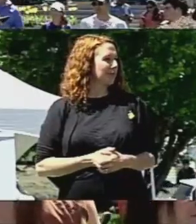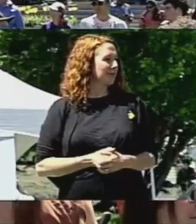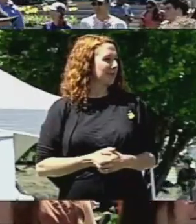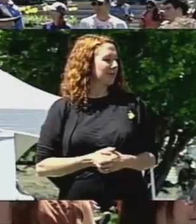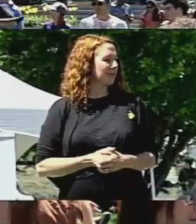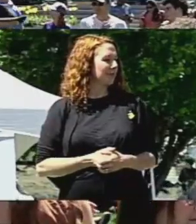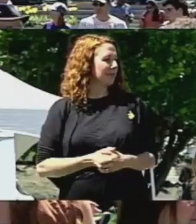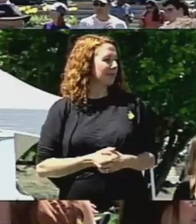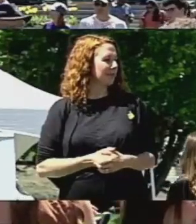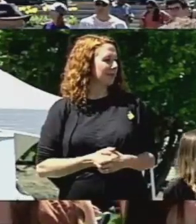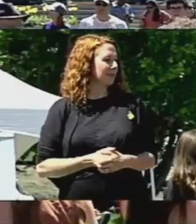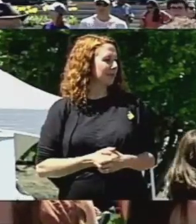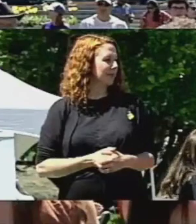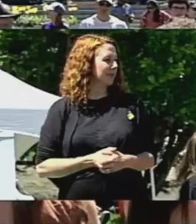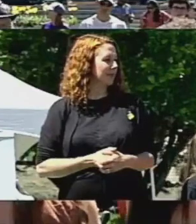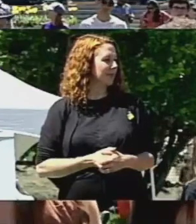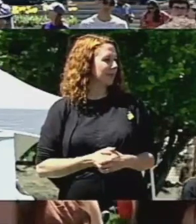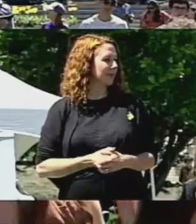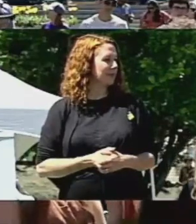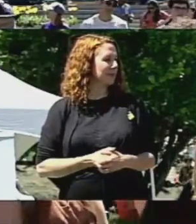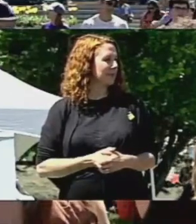Oh, where's Dave?